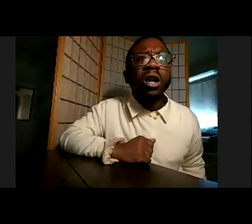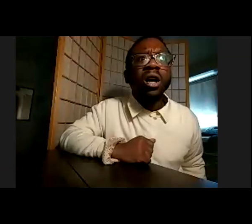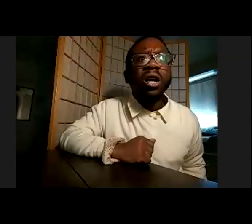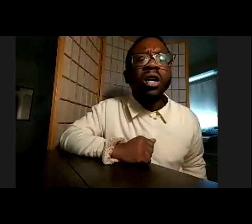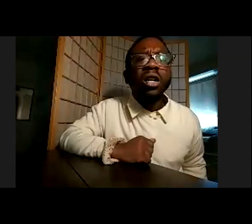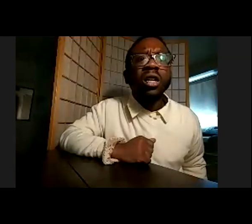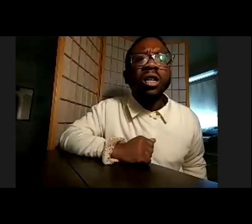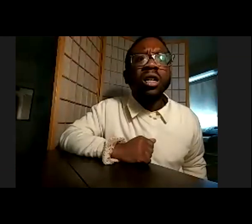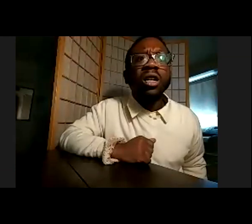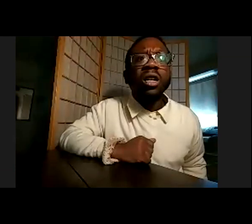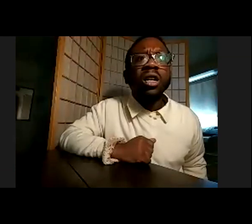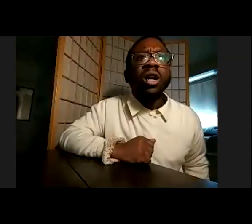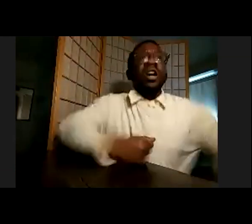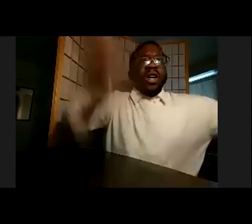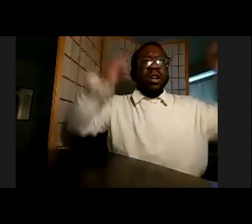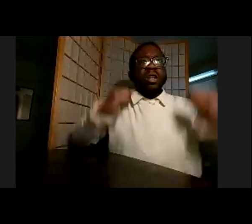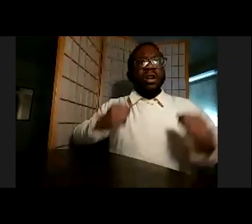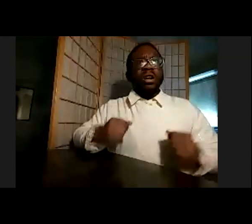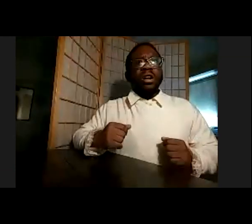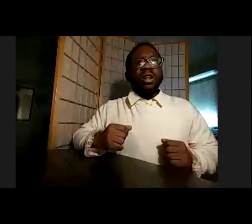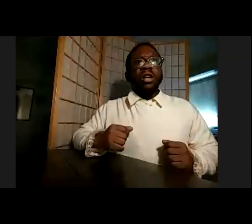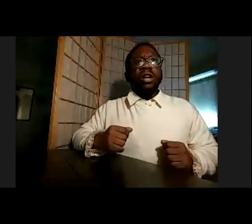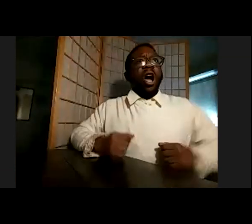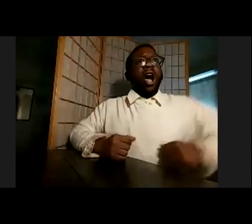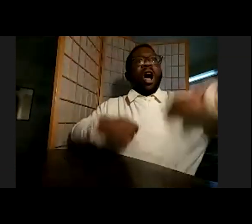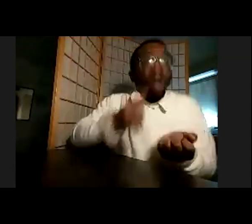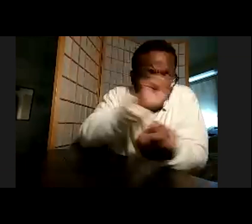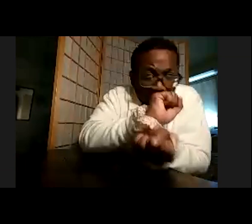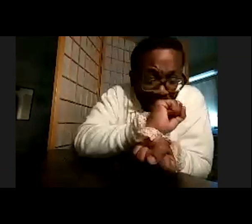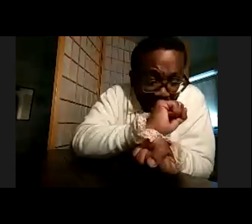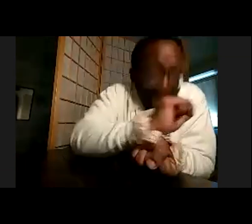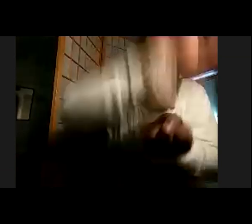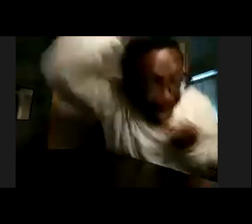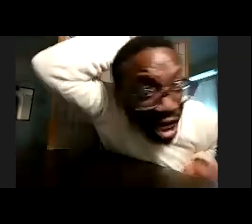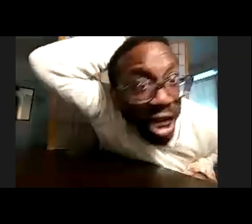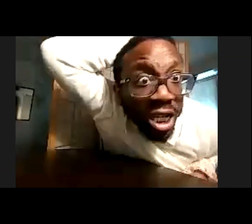How now, Moody? What is thou canst demand?